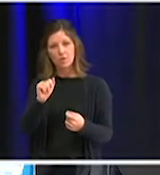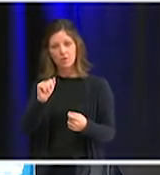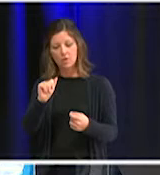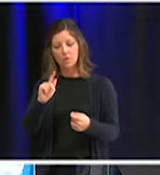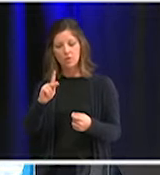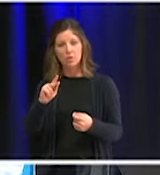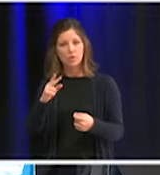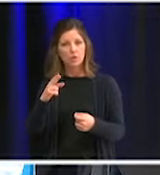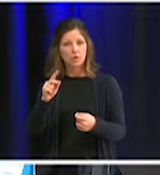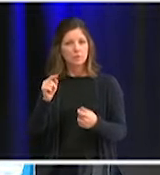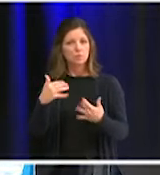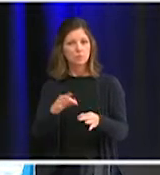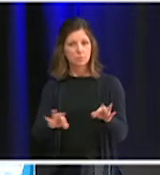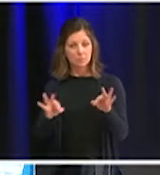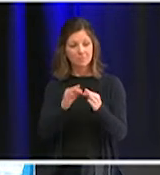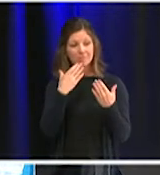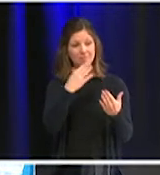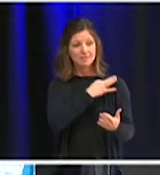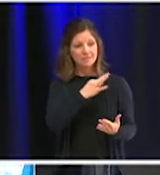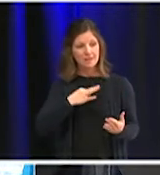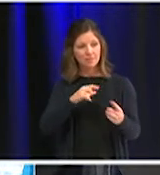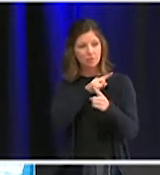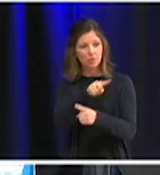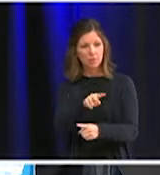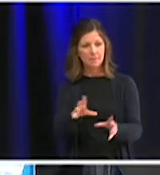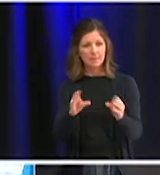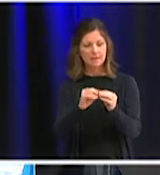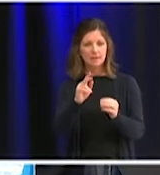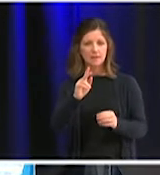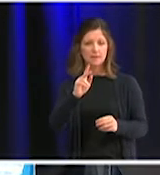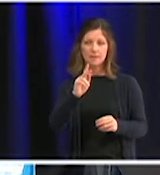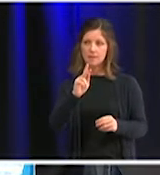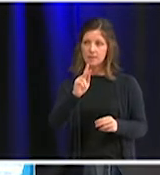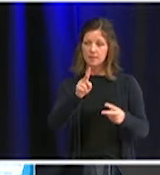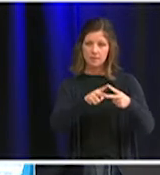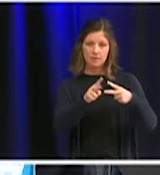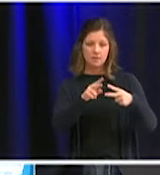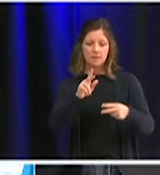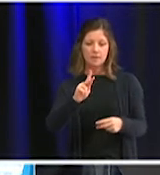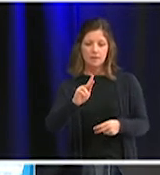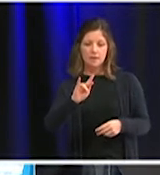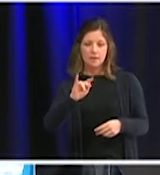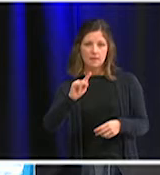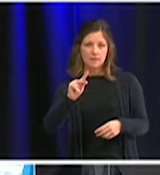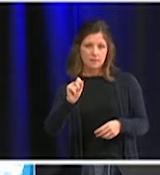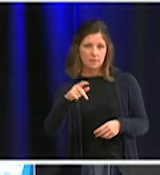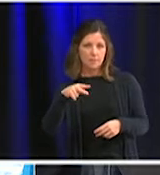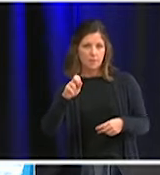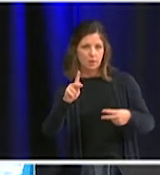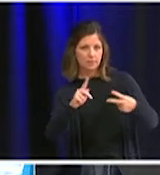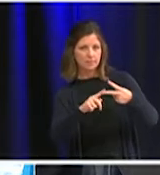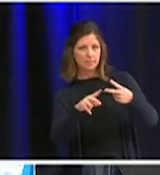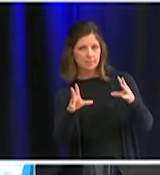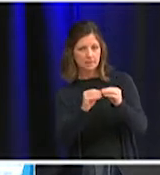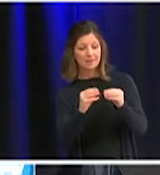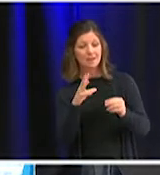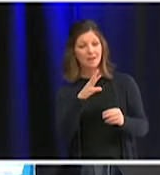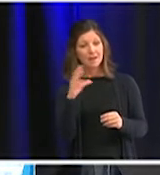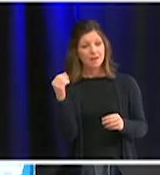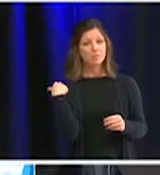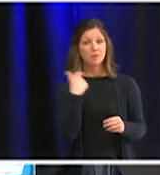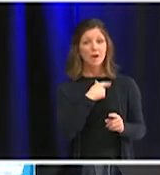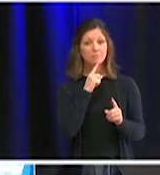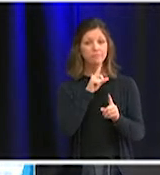attended East Conley Community Meeting, Kings Park Meeting as well. We also attended, I think, one of the